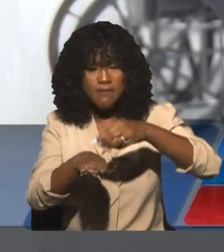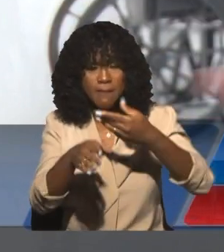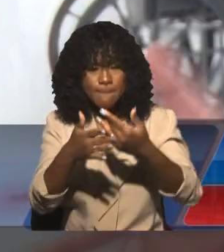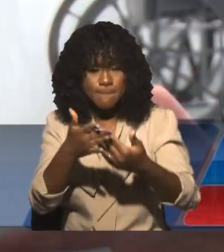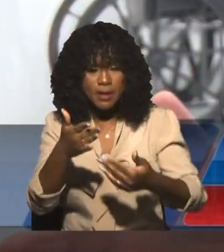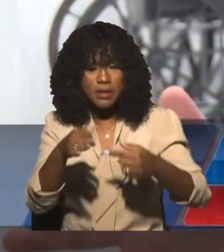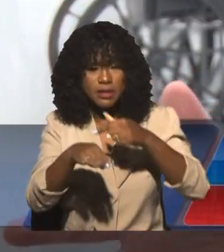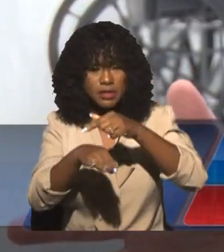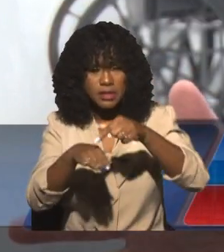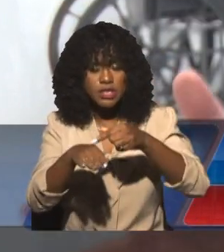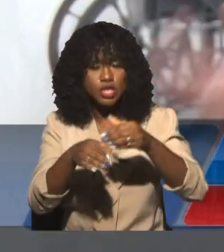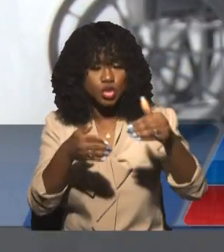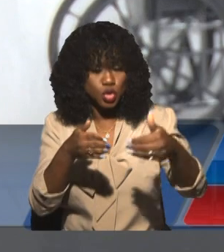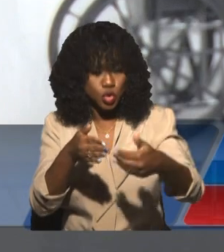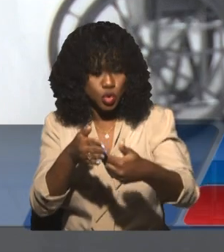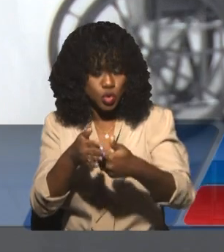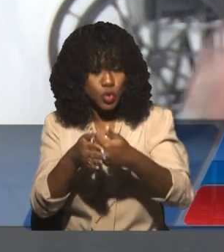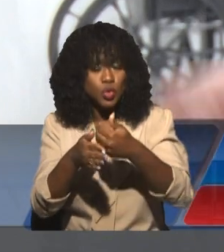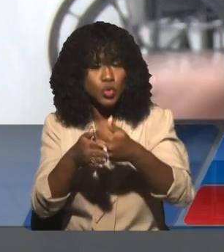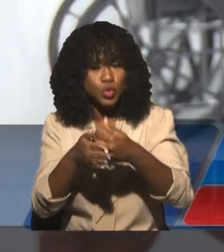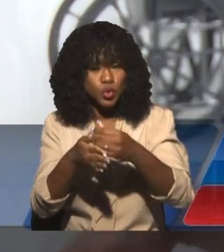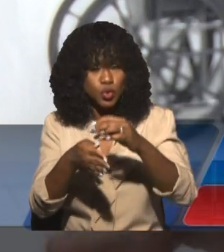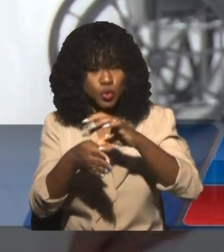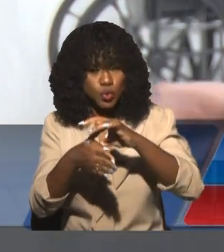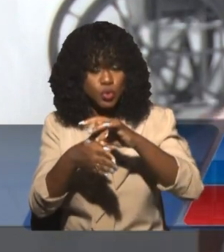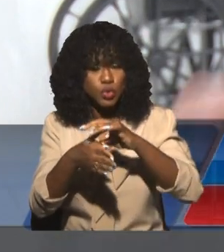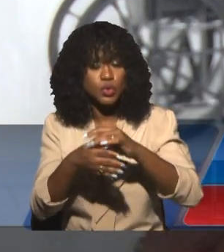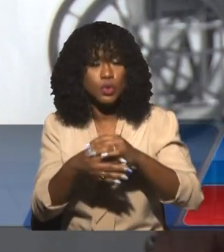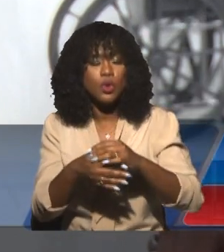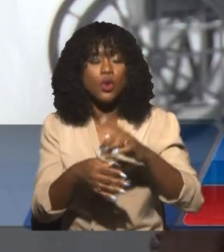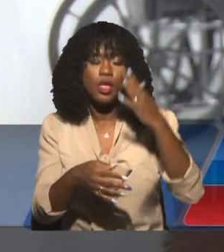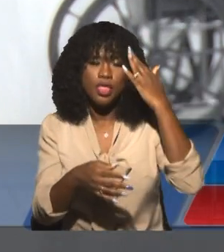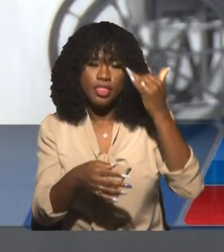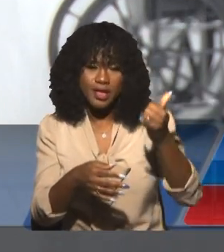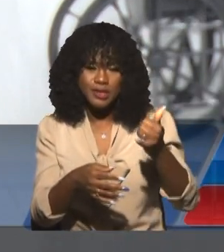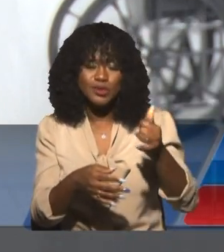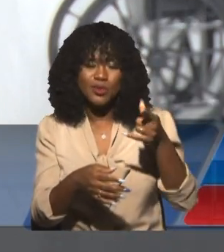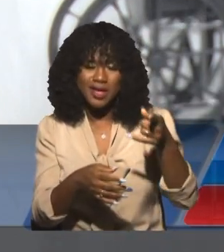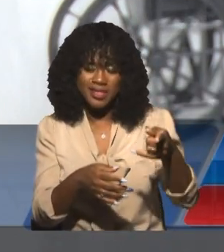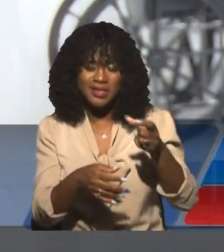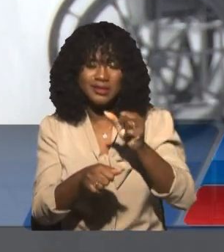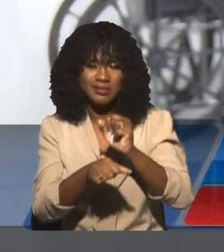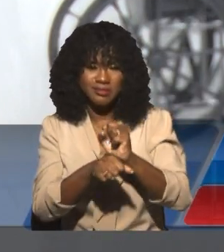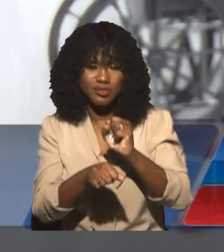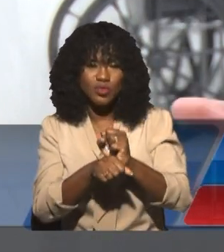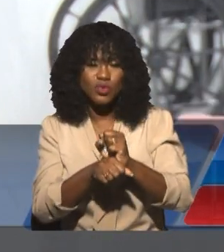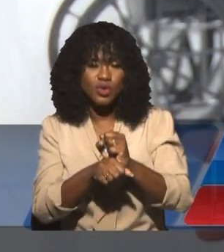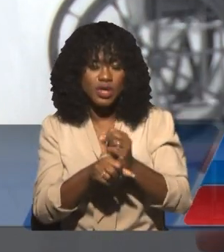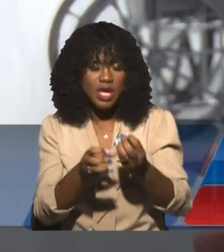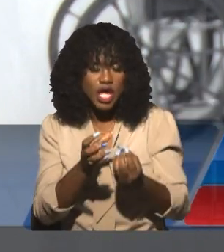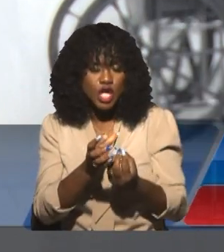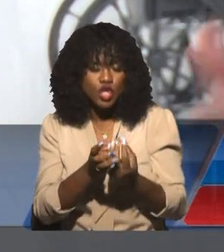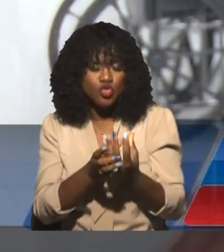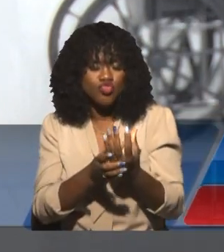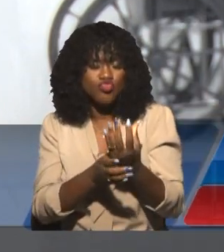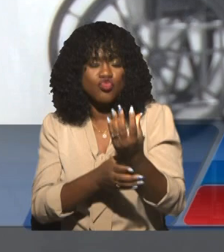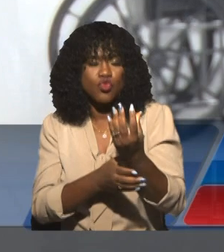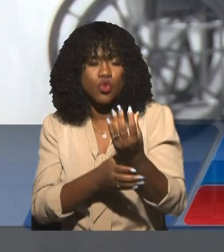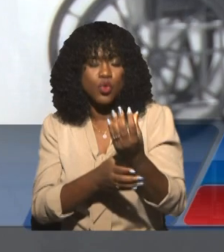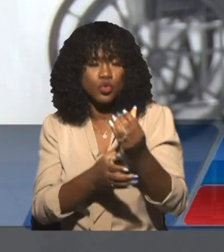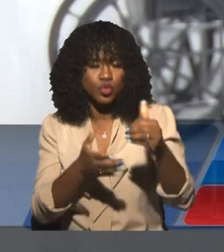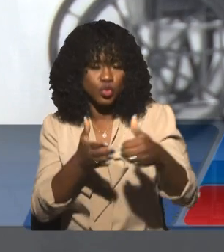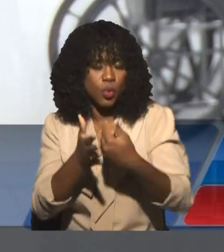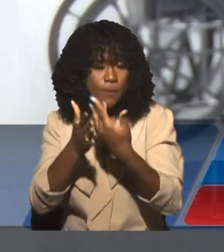through the new tissue. And that's one of the things the hyperbaric does very well. It regrows new blood vessels into